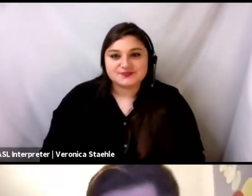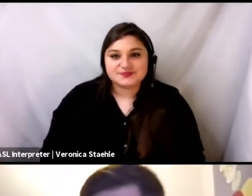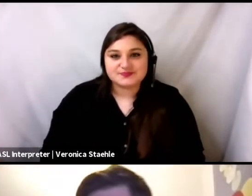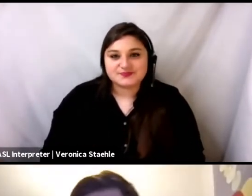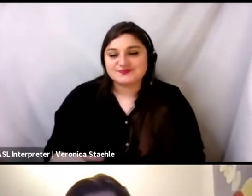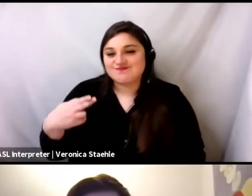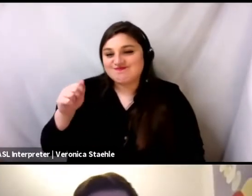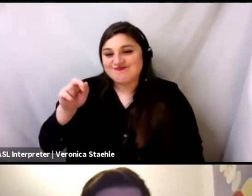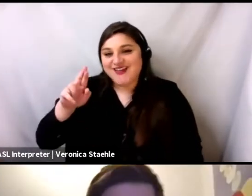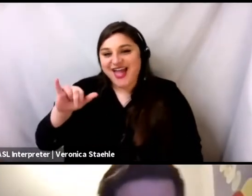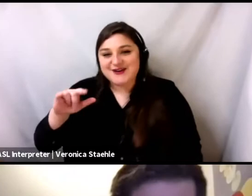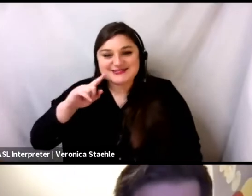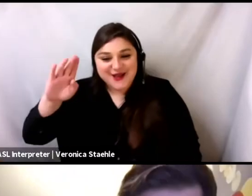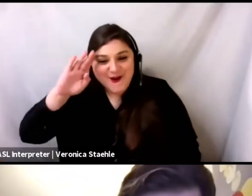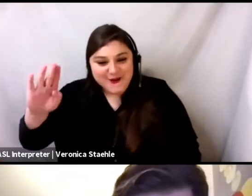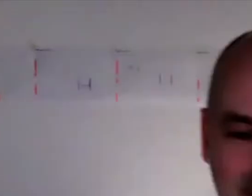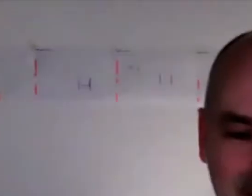Hello. Hello.